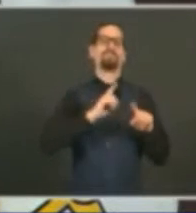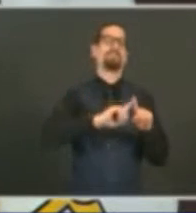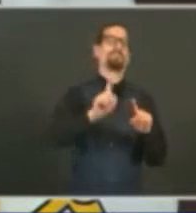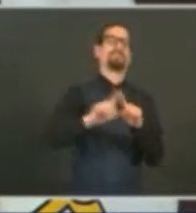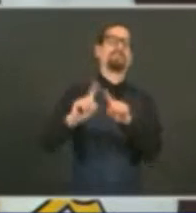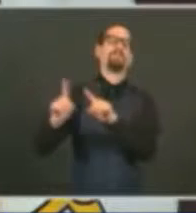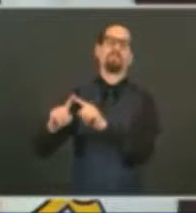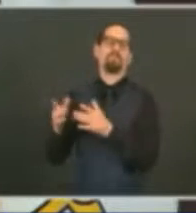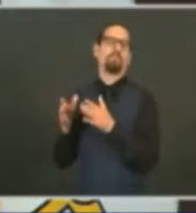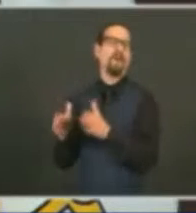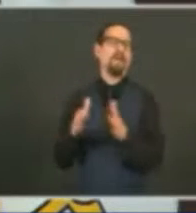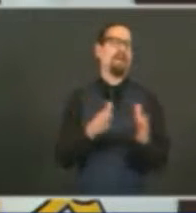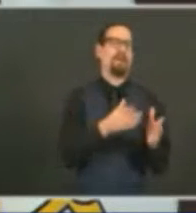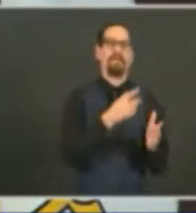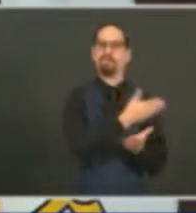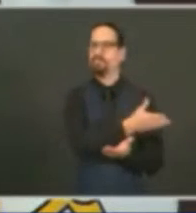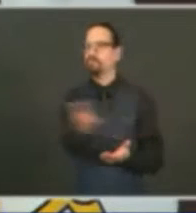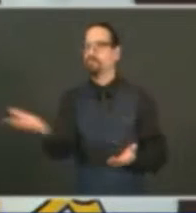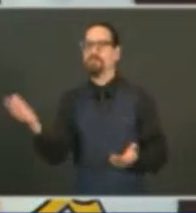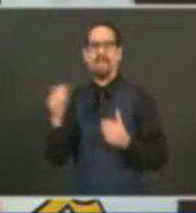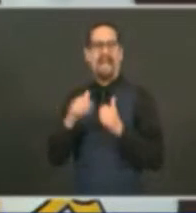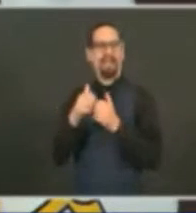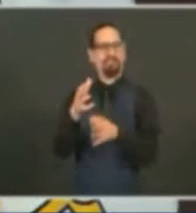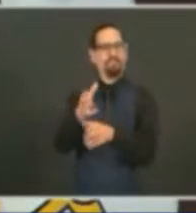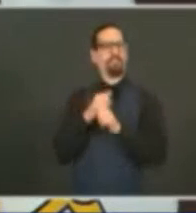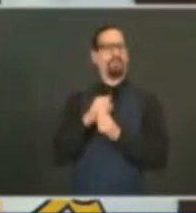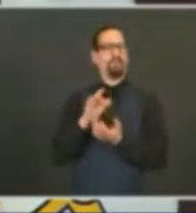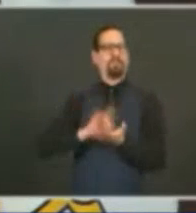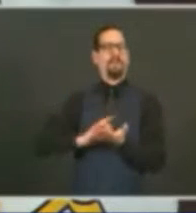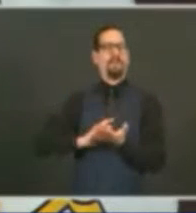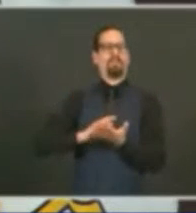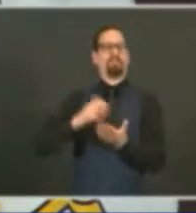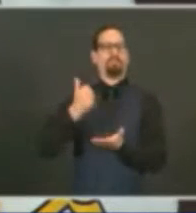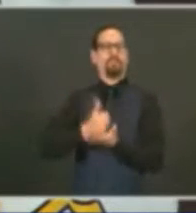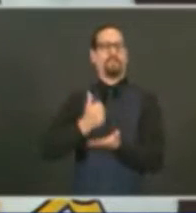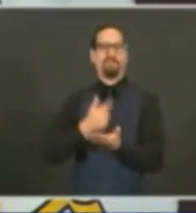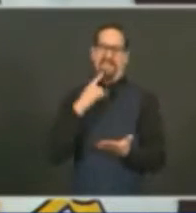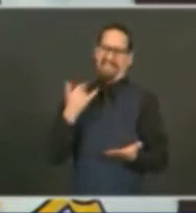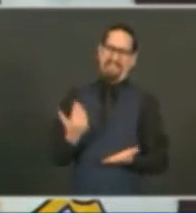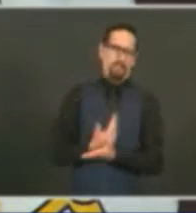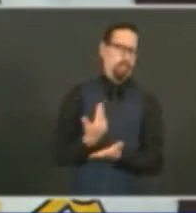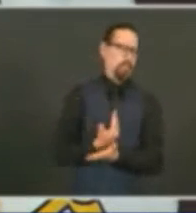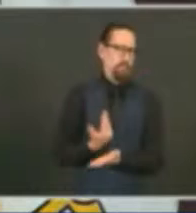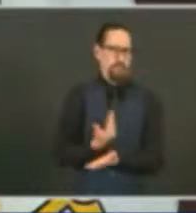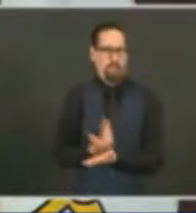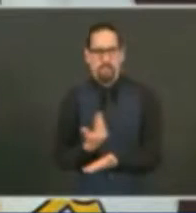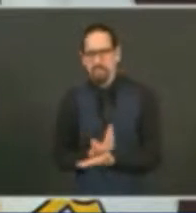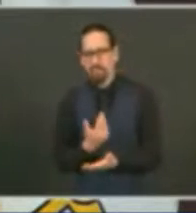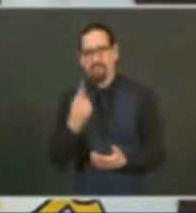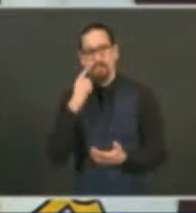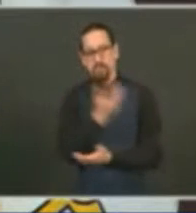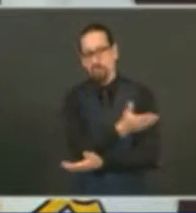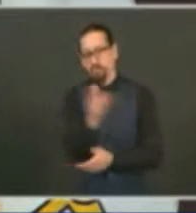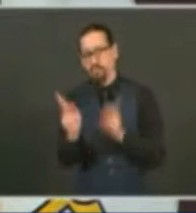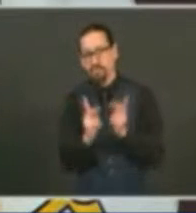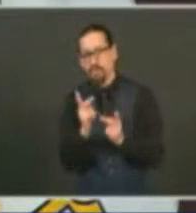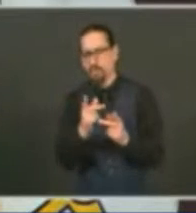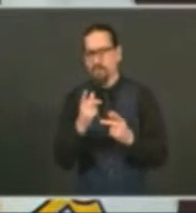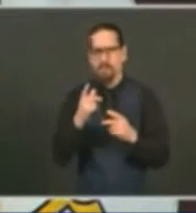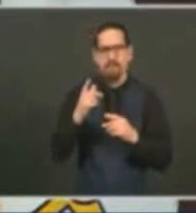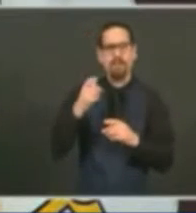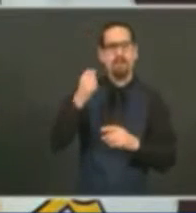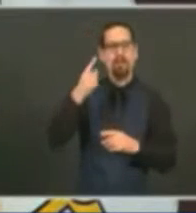this very new, very promising available treatment approach for people prior to admission into the